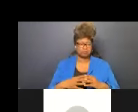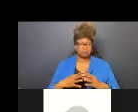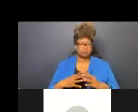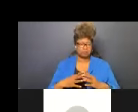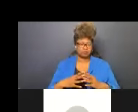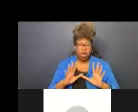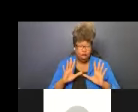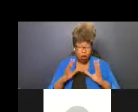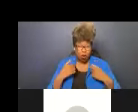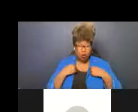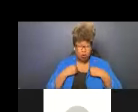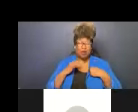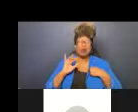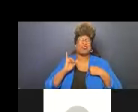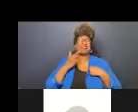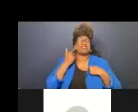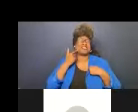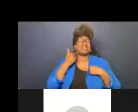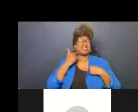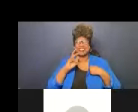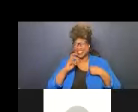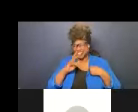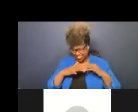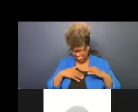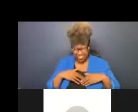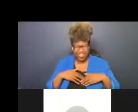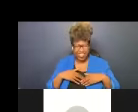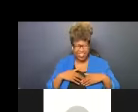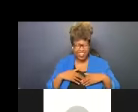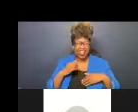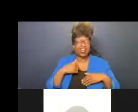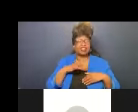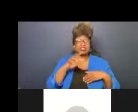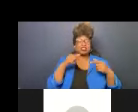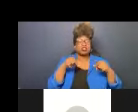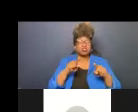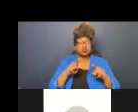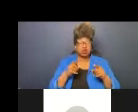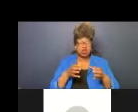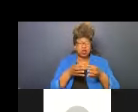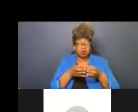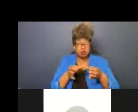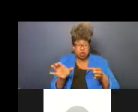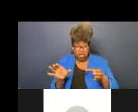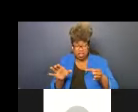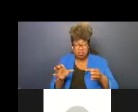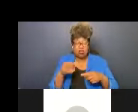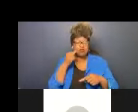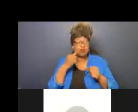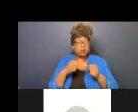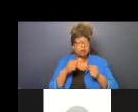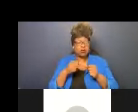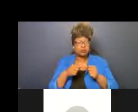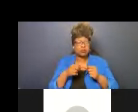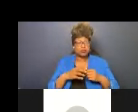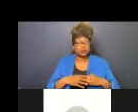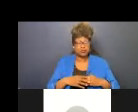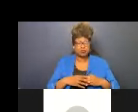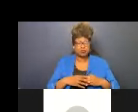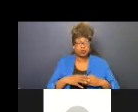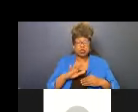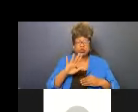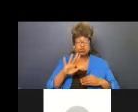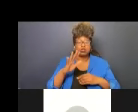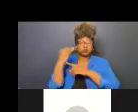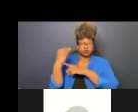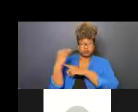Oh, I got it. Okay. So just remember during the breakouts, please, if you're able to turn on your